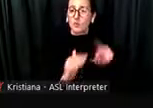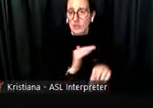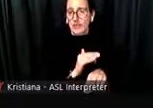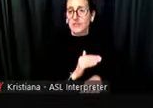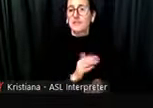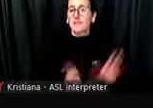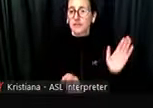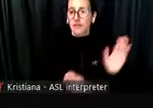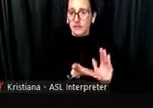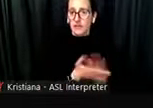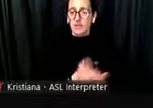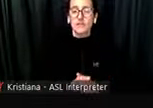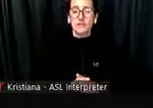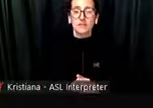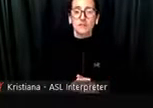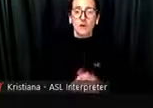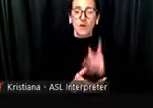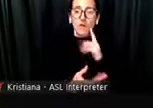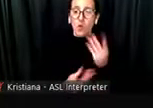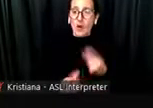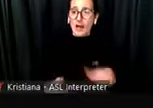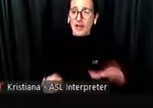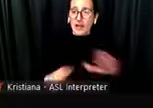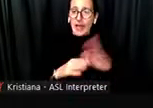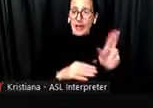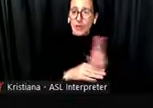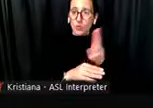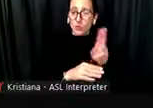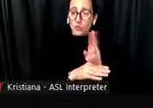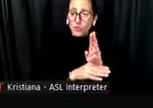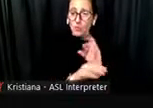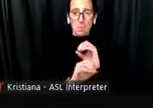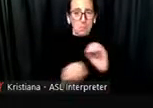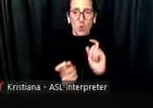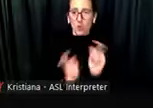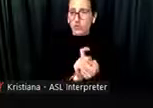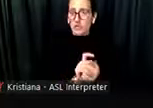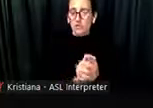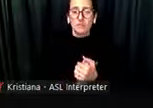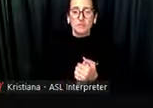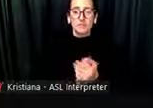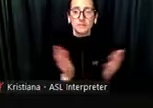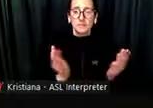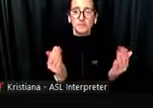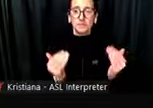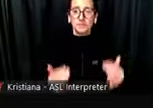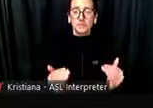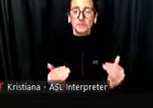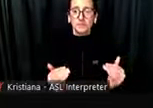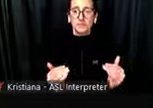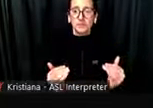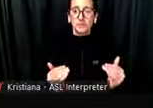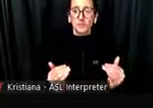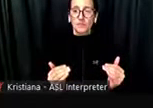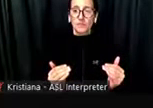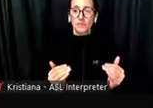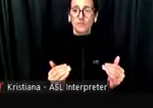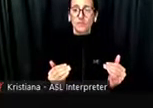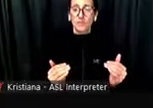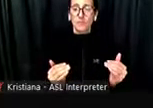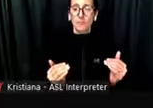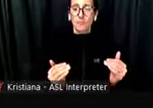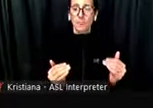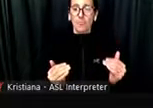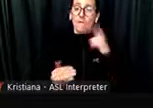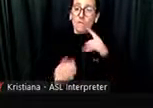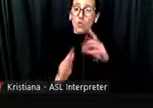The biggest change for land use was no change. The biggest change for